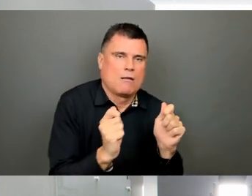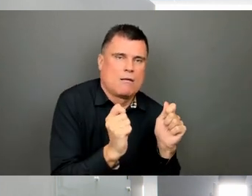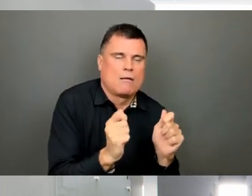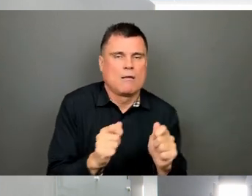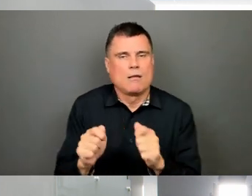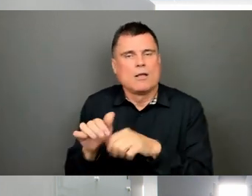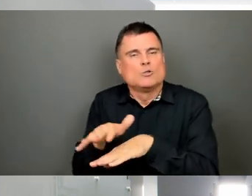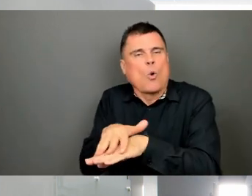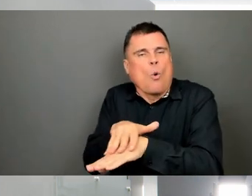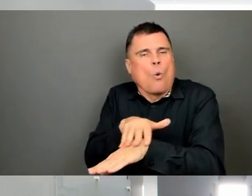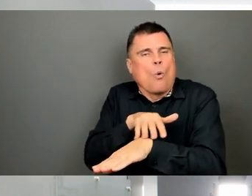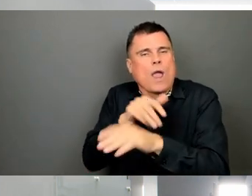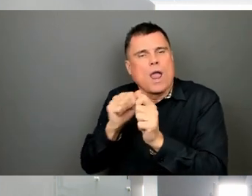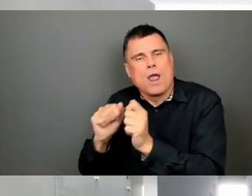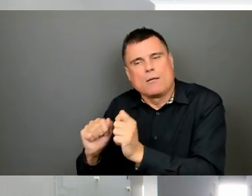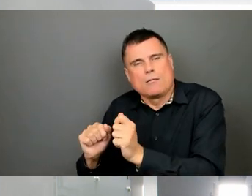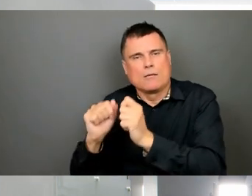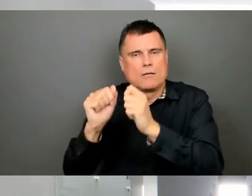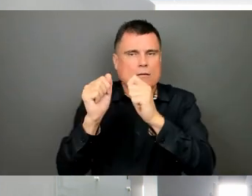Slowing it down.